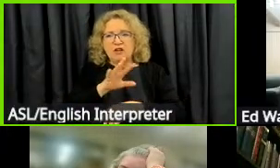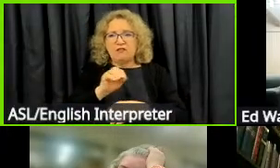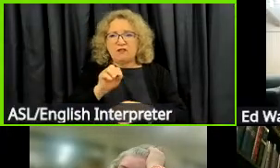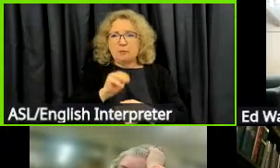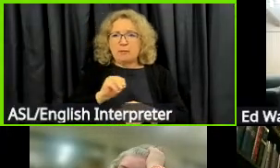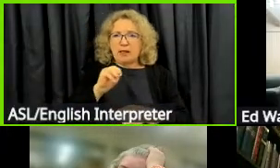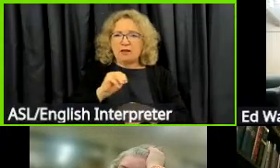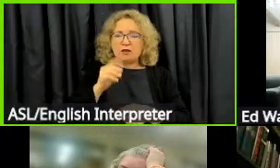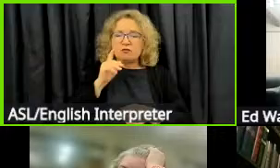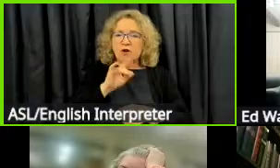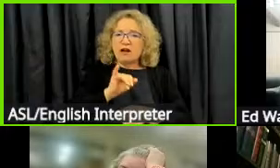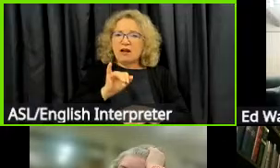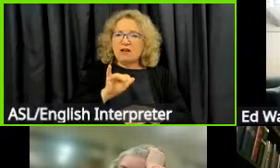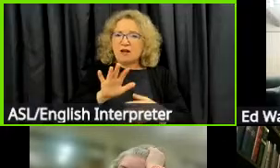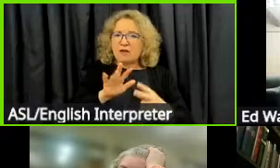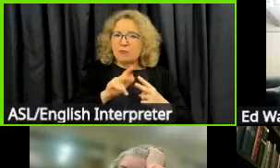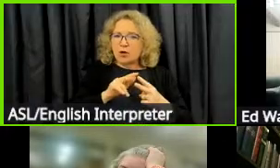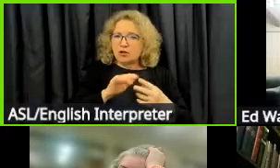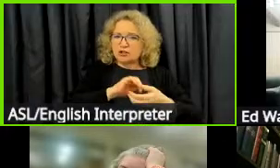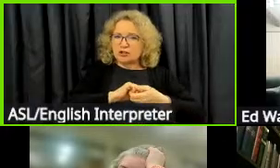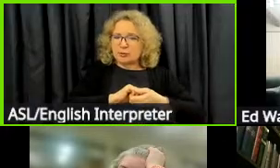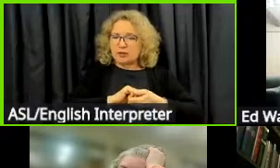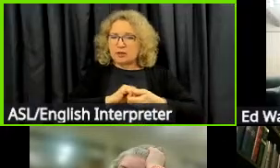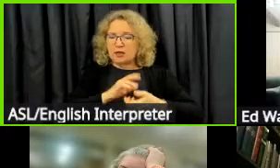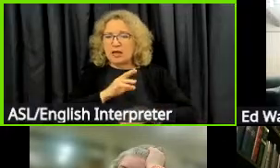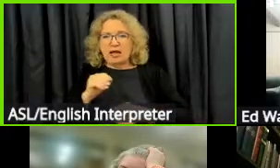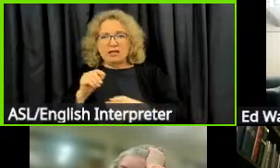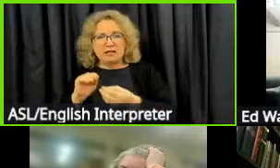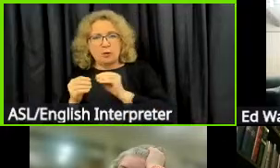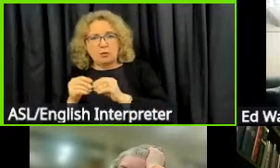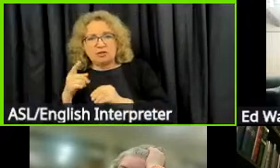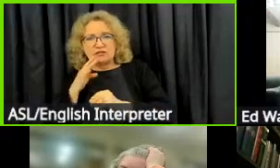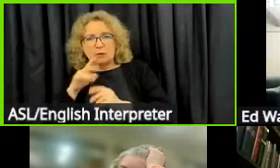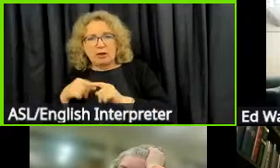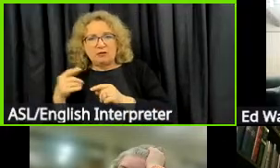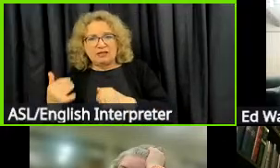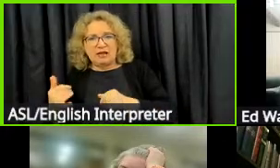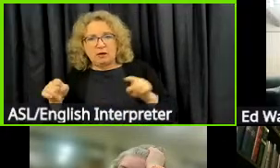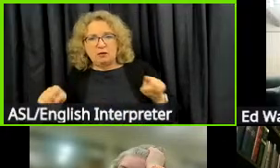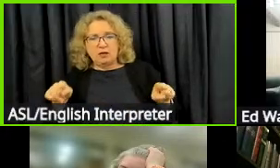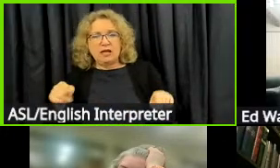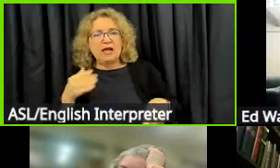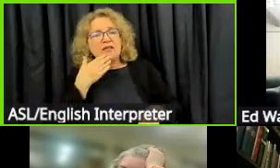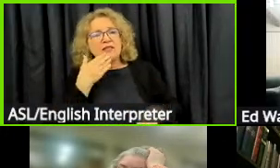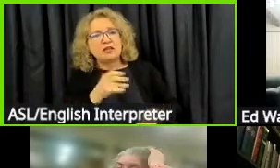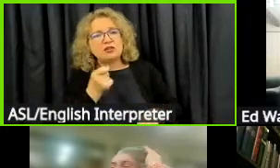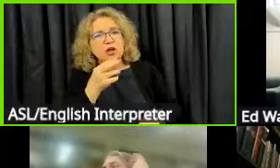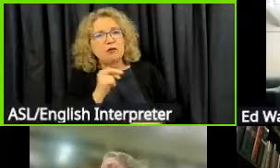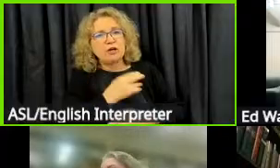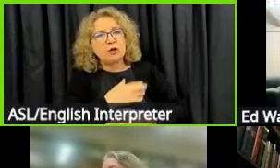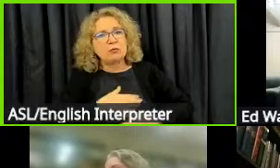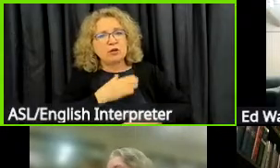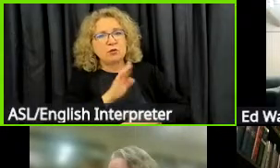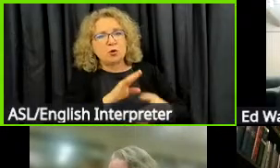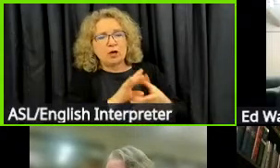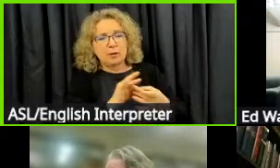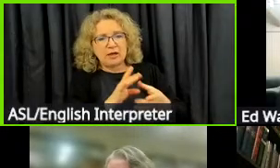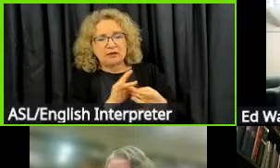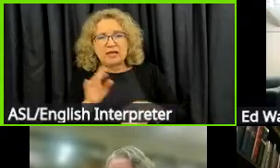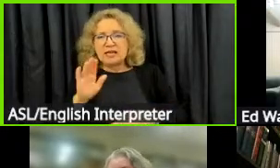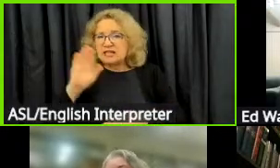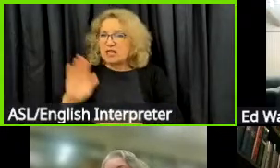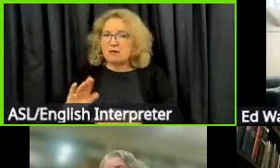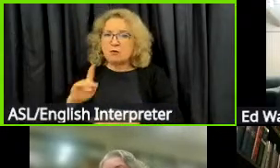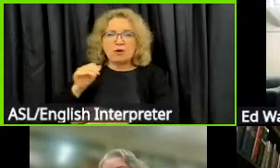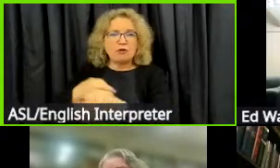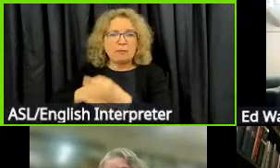partnership and the amounts they're saying now. Never Thank you, Sharon. was it a replacement. We appreciate your comments. Never was it a replacement.